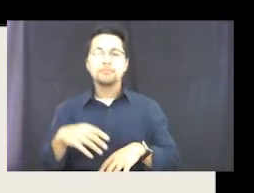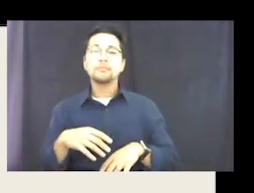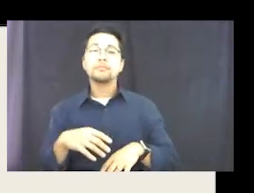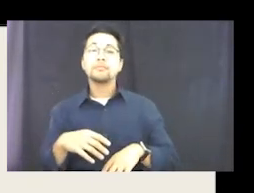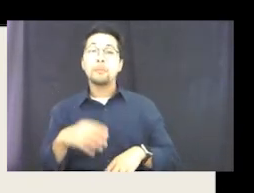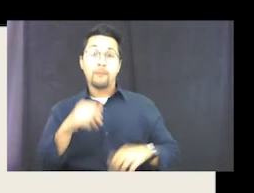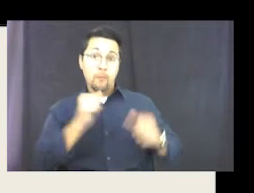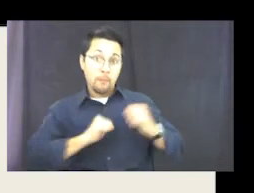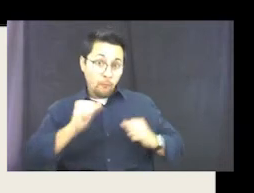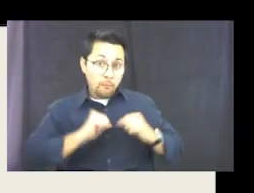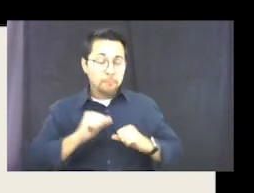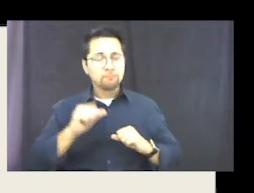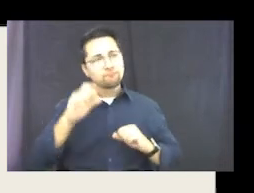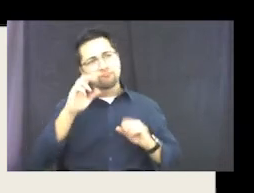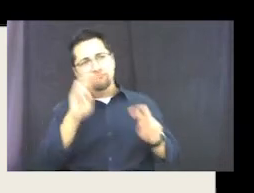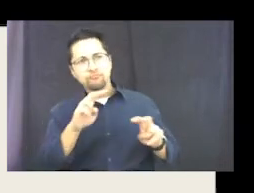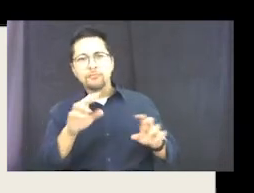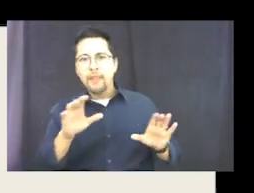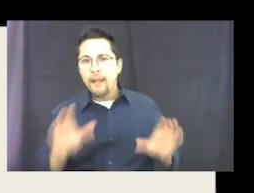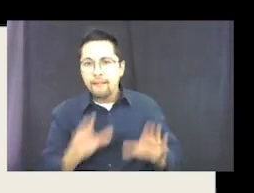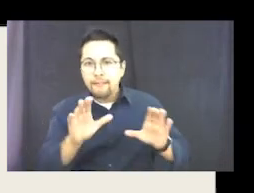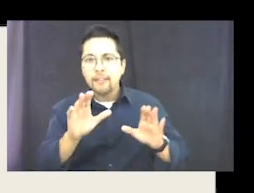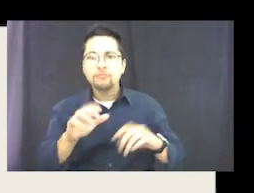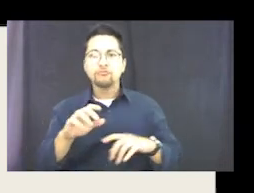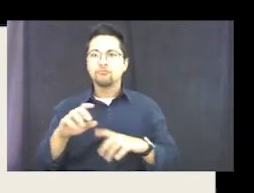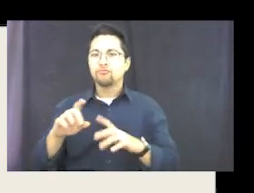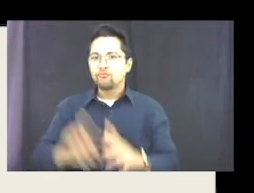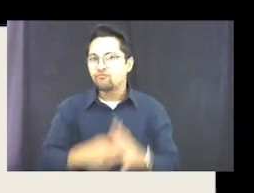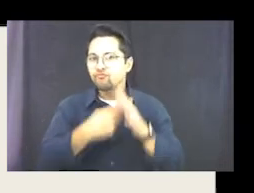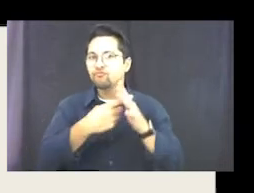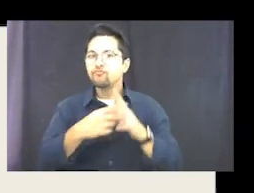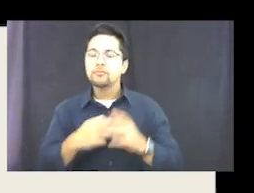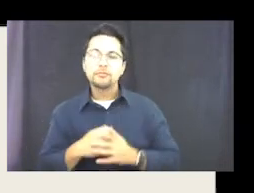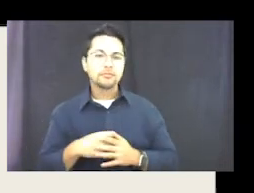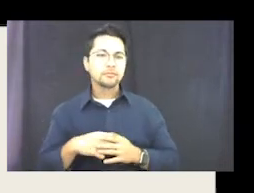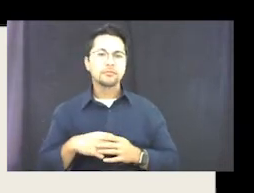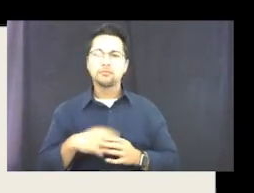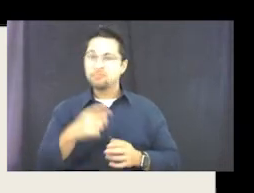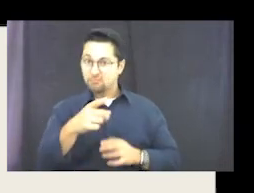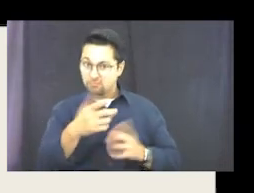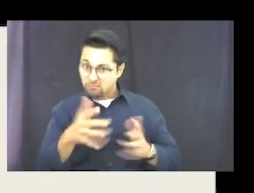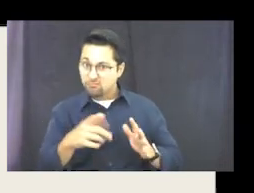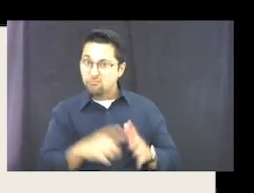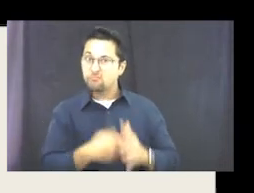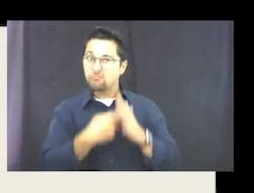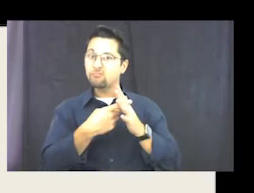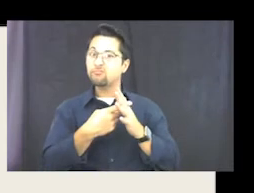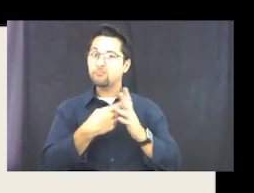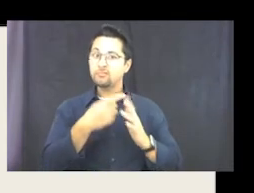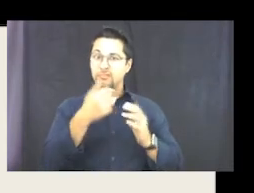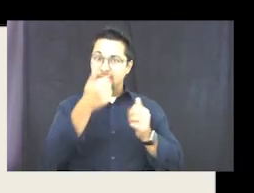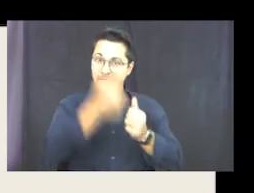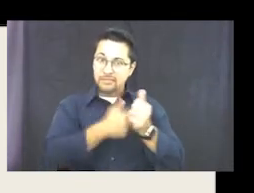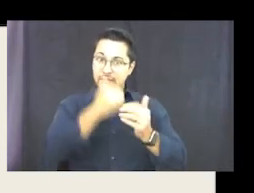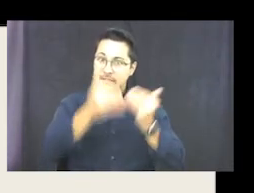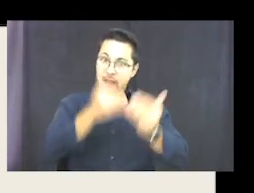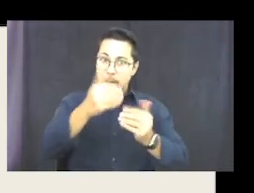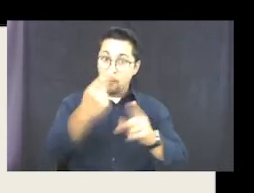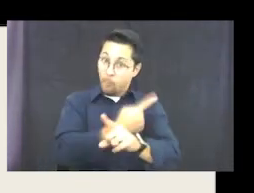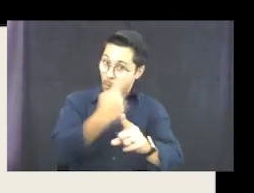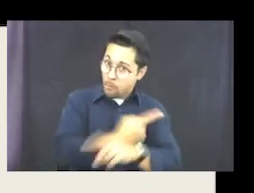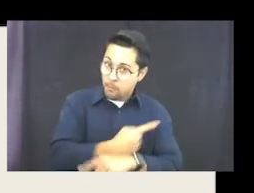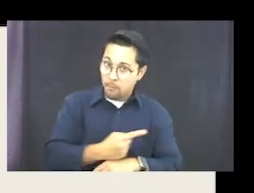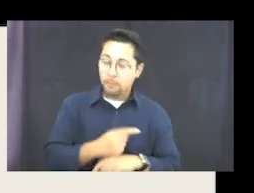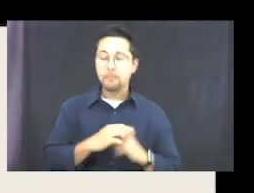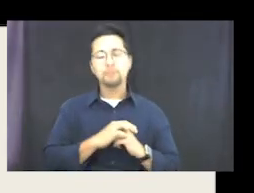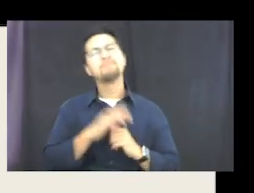think of performance, we look at activation and initiation. Are you starting each step when you're supposed to? Those